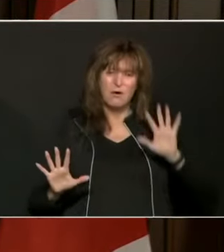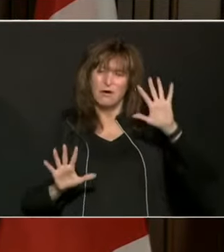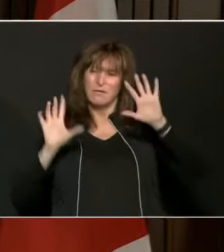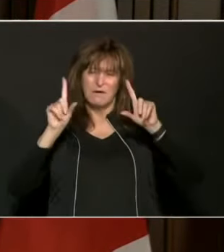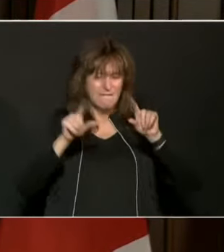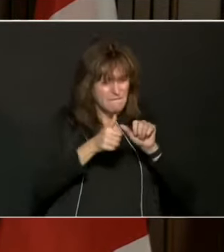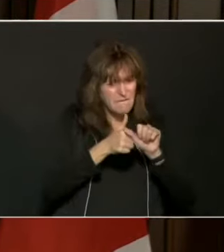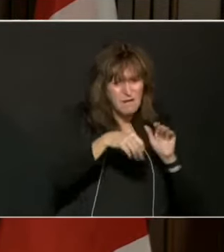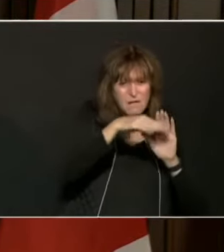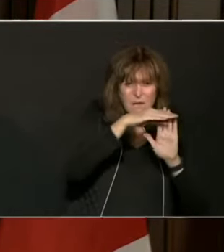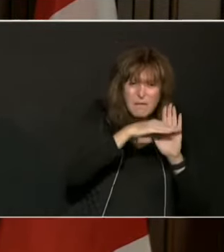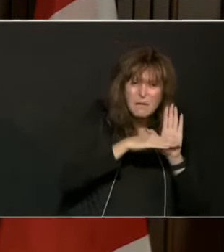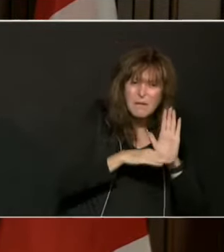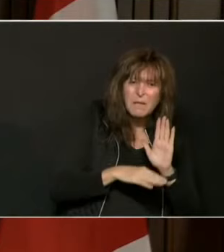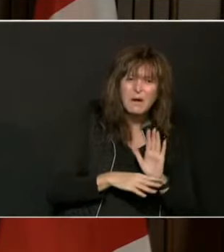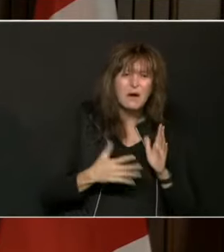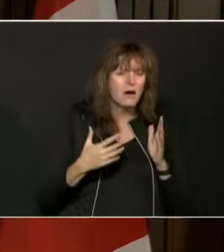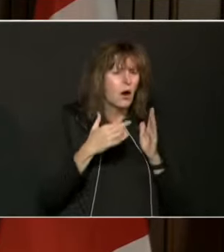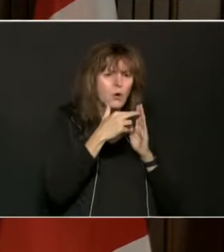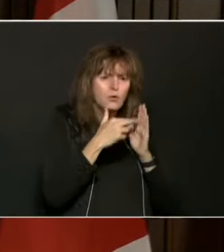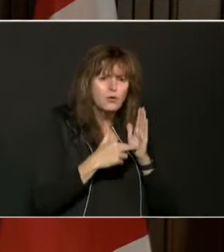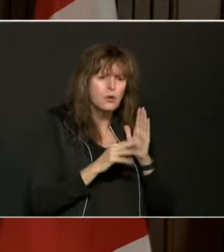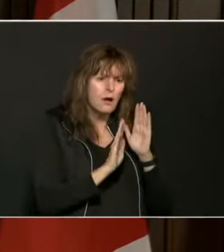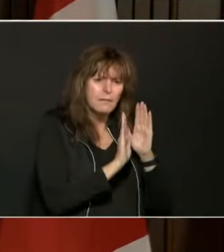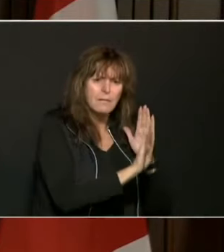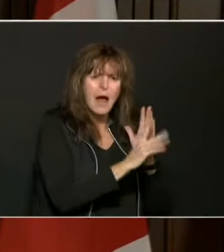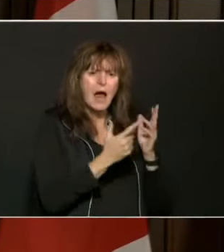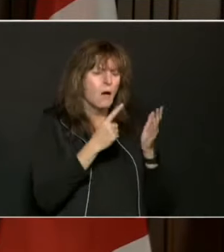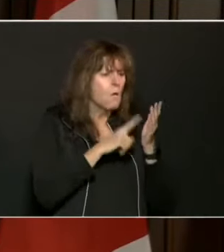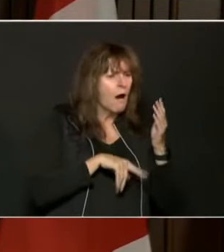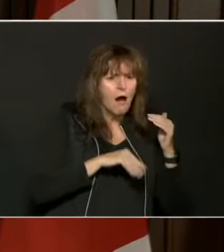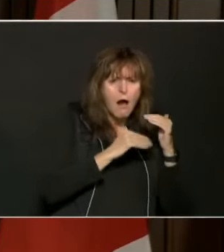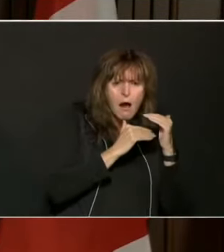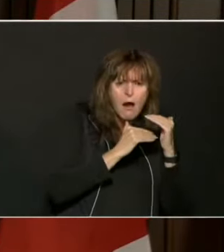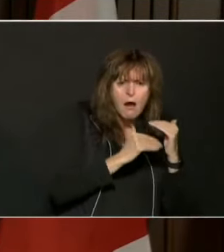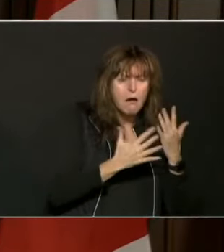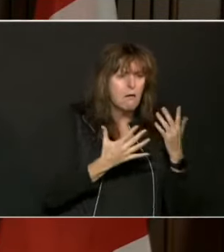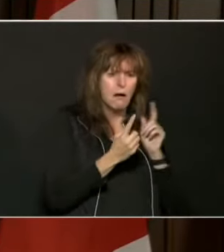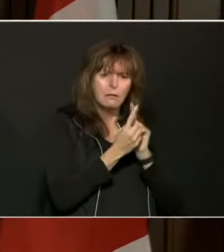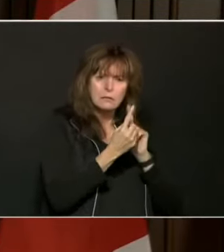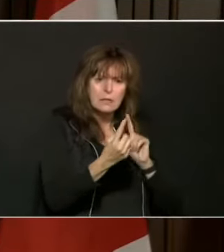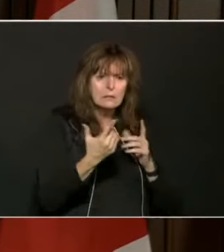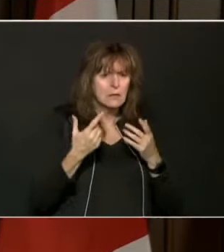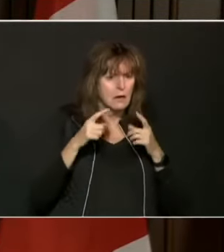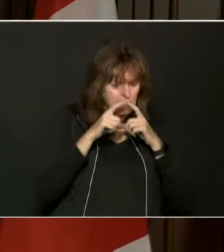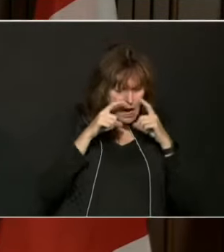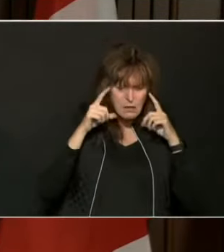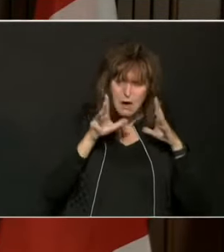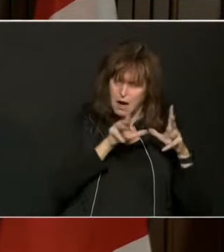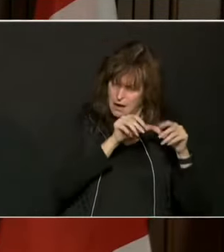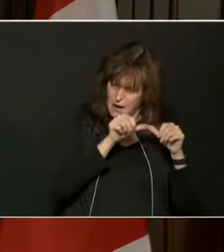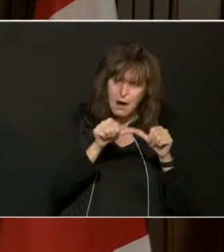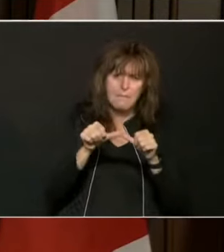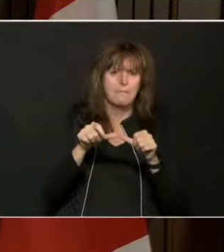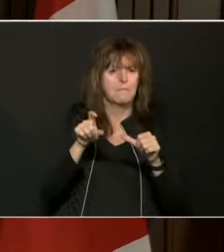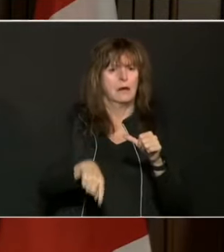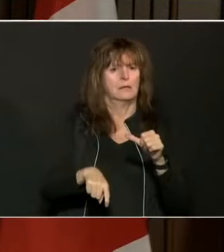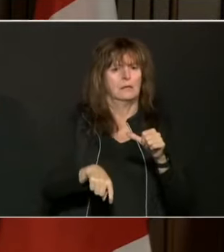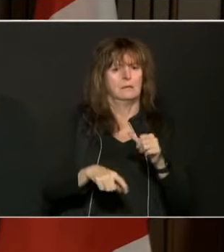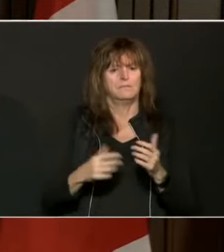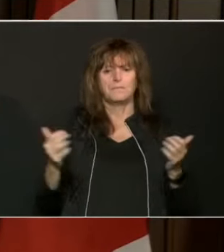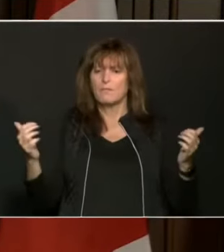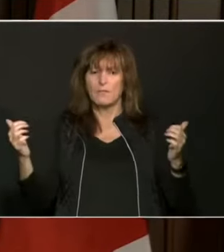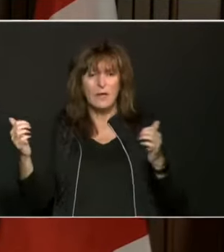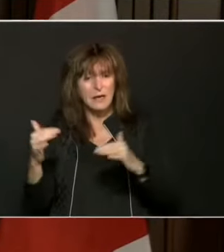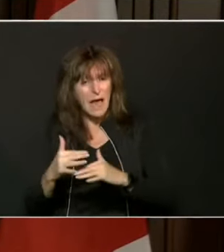limitations, including that of the ongoing distancing, masking, the numbers of gatherings in places, in lockdown ones and